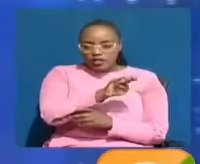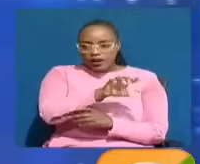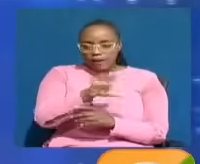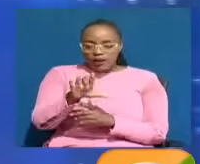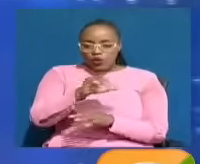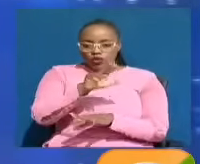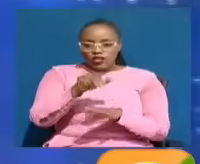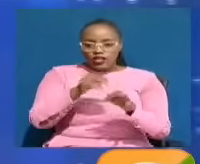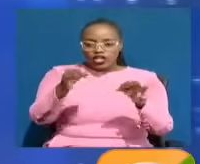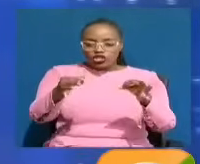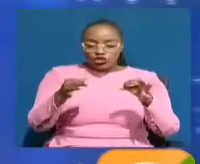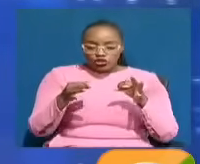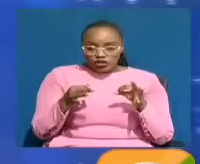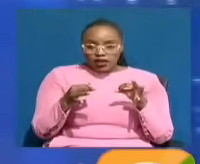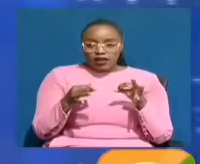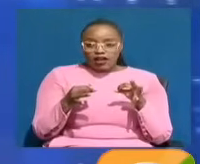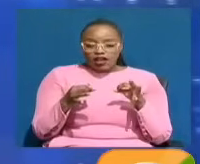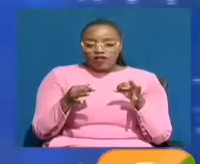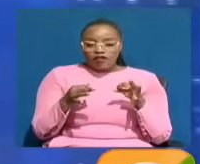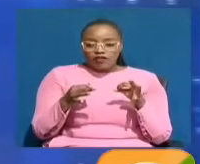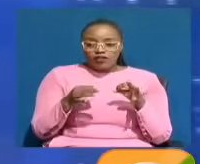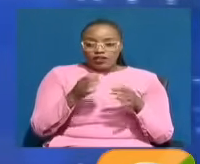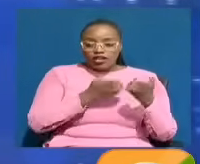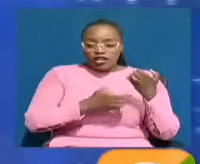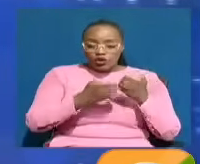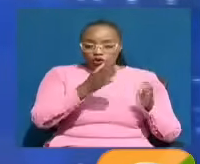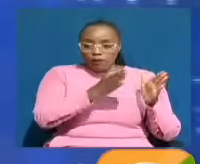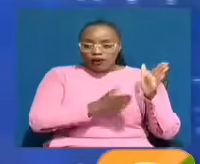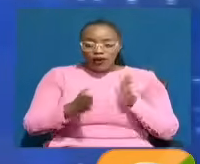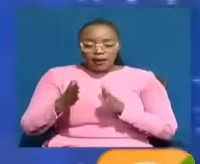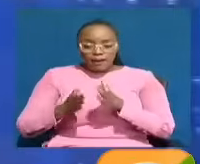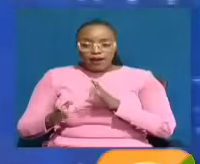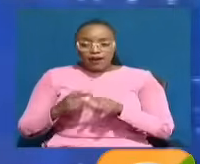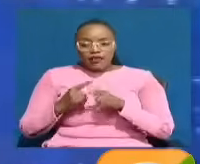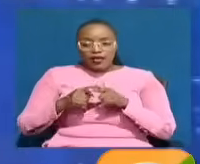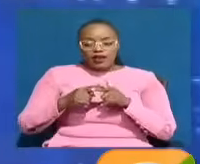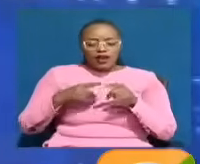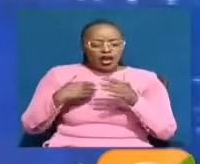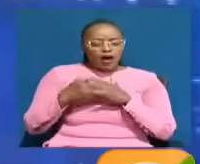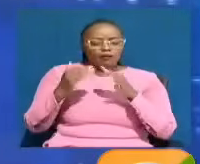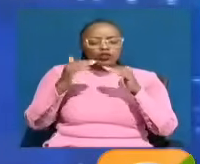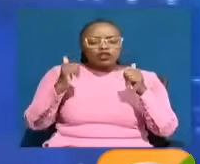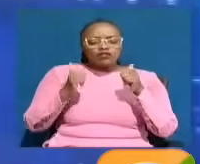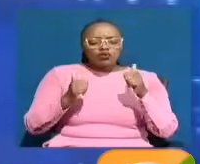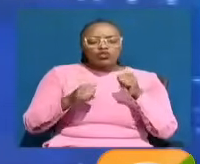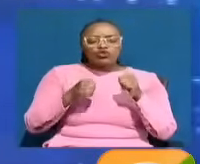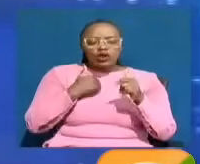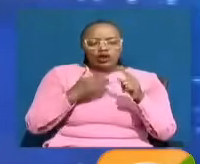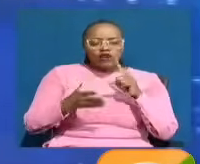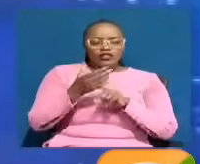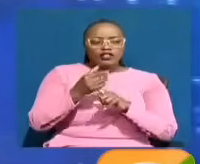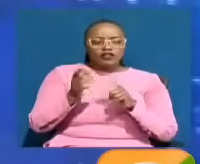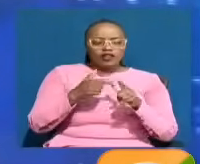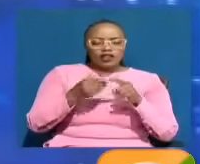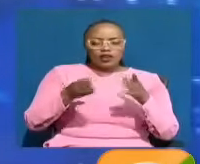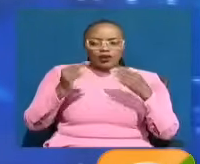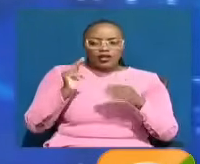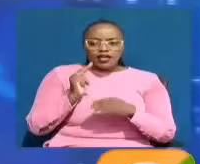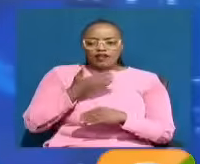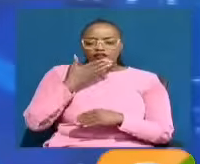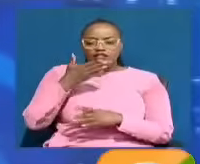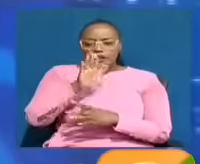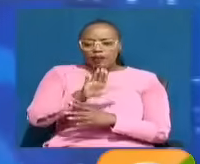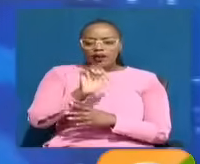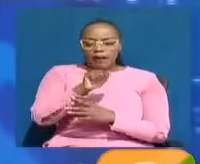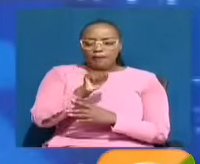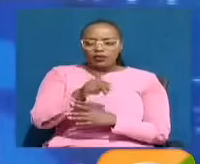National Treasury already and economic planning. And we've asked them, to what extent have you dealt with this? And then they will give us that feedback, and we'll be